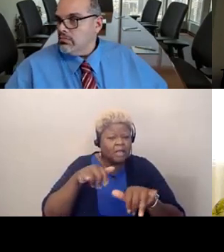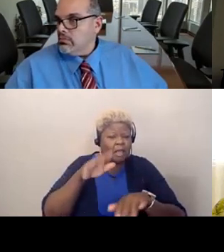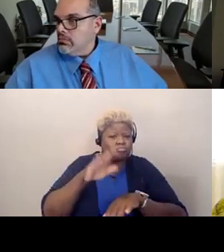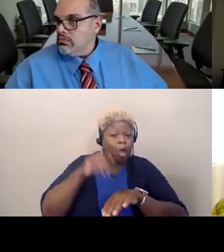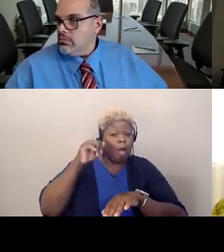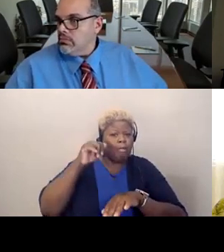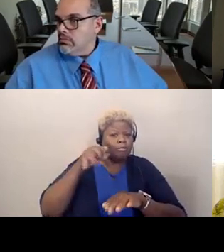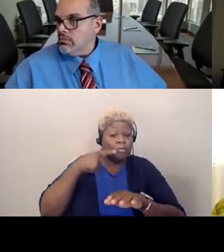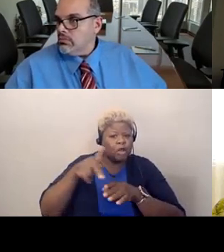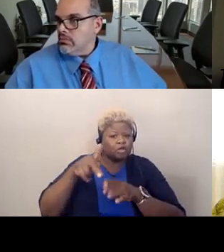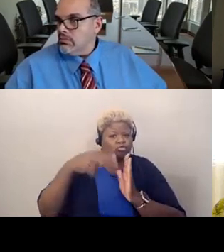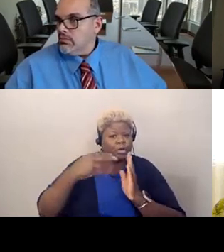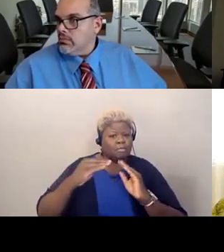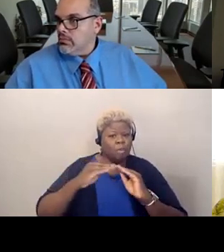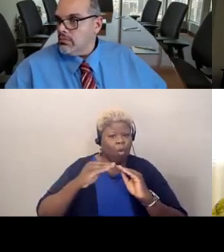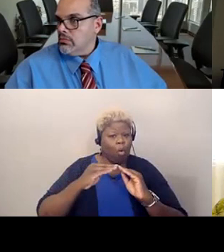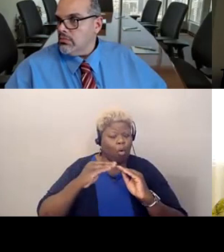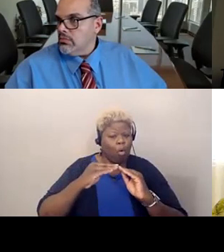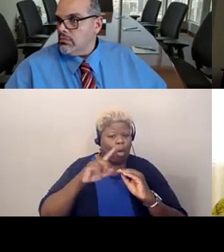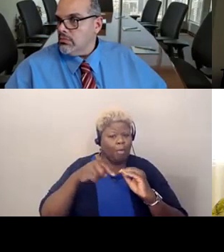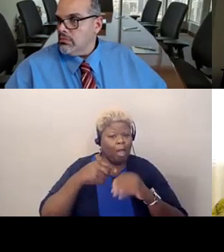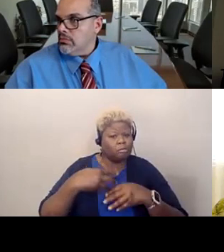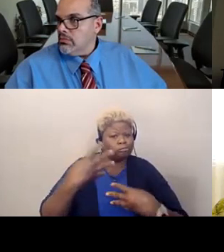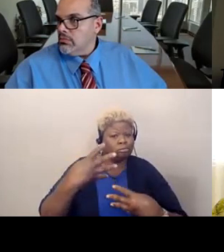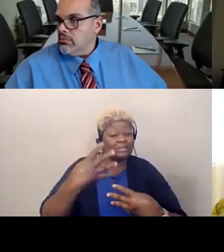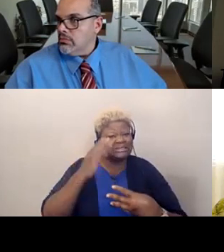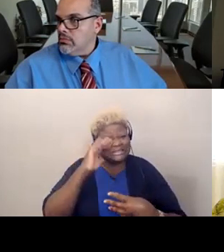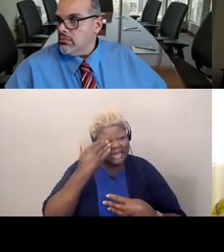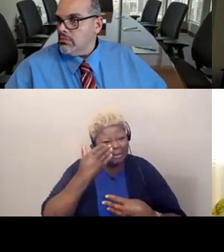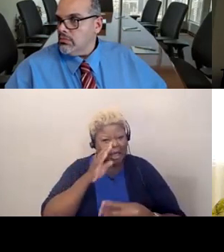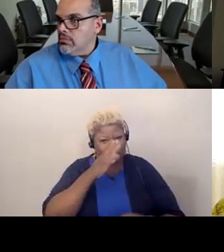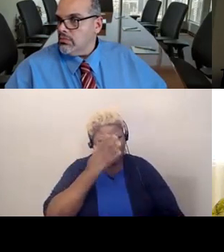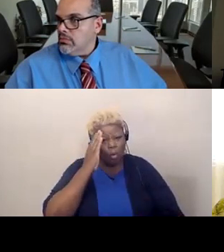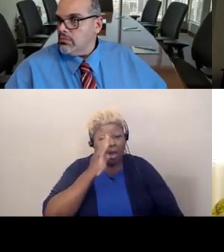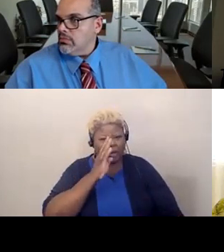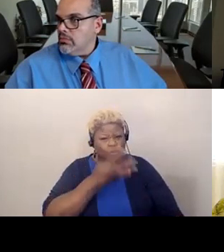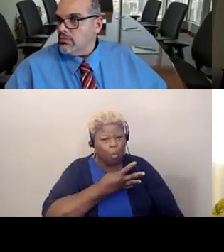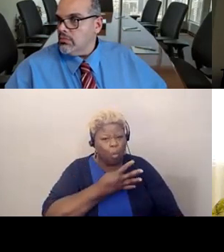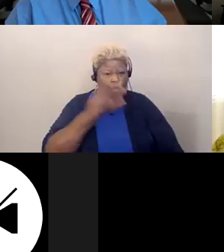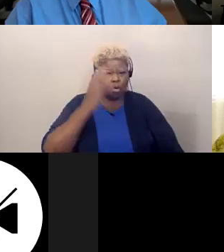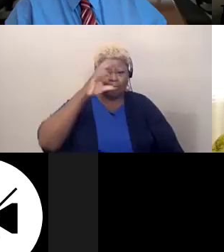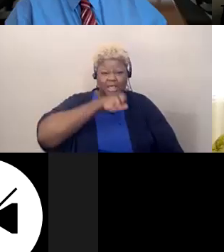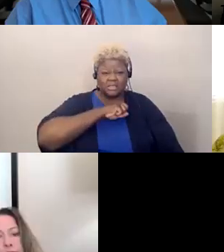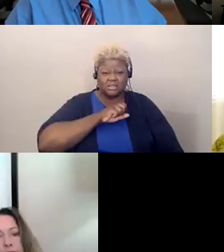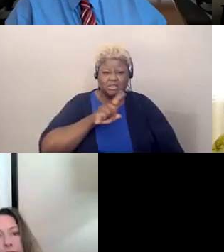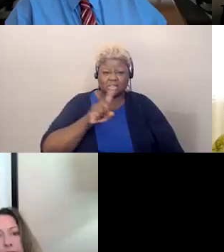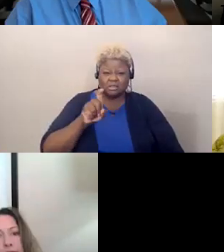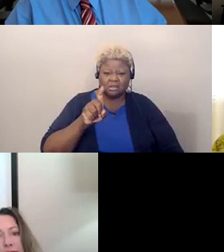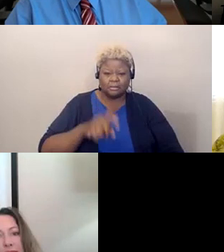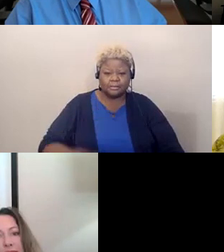read further on what is being flagged? Seems like it's consistently overlooked or ignored.